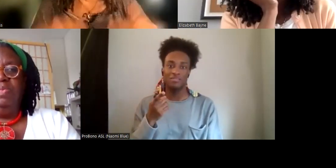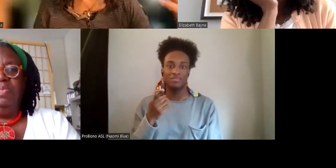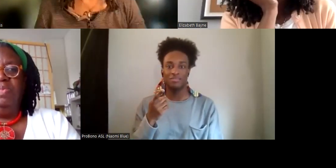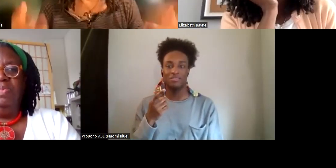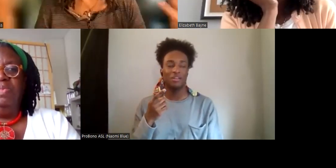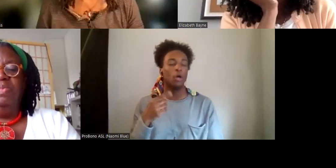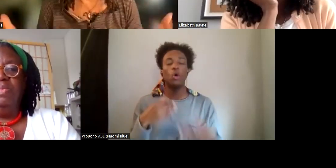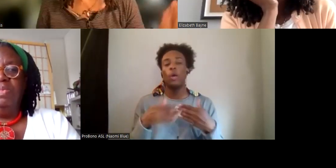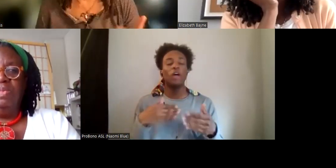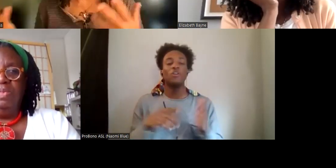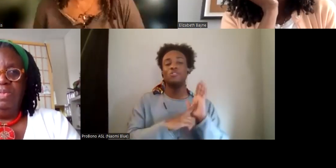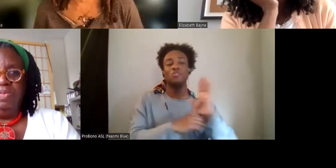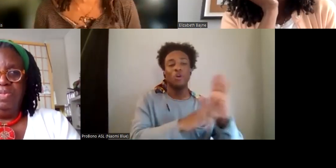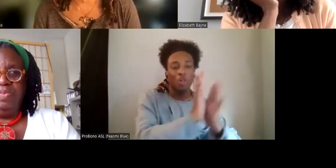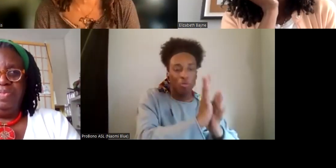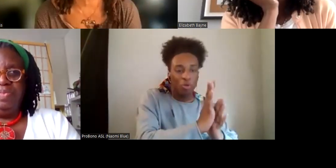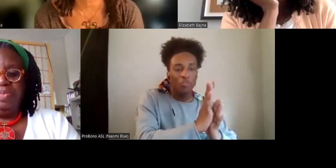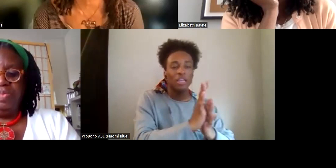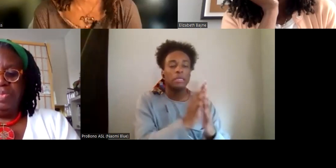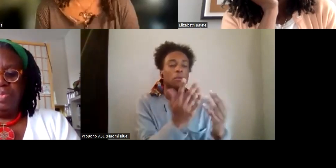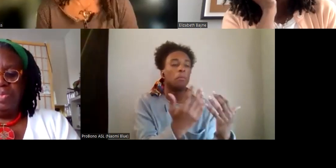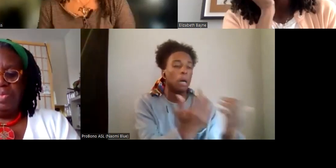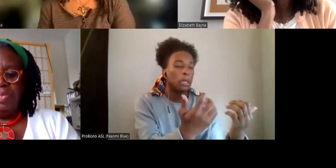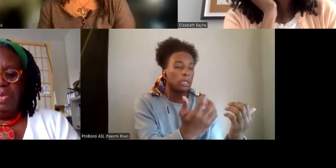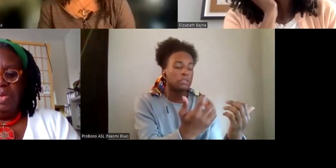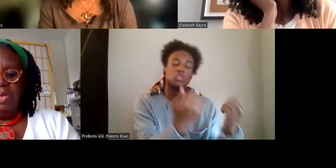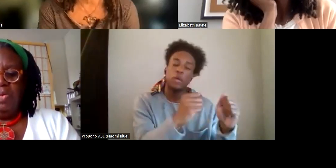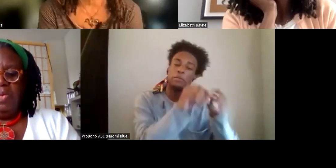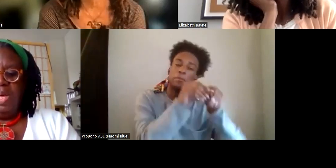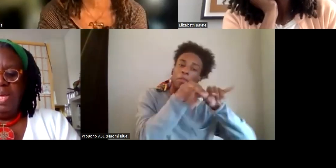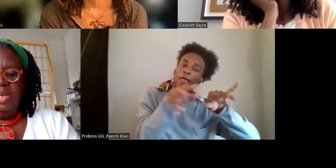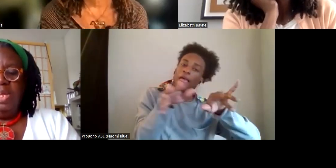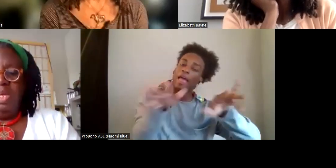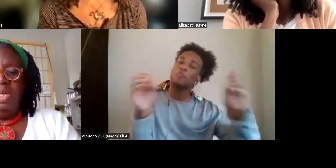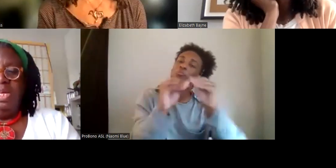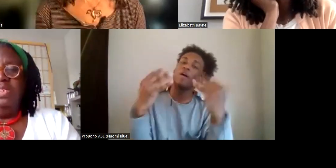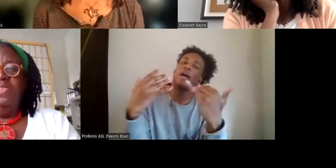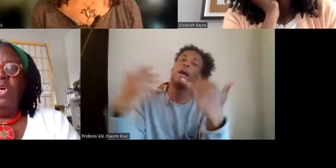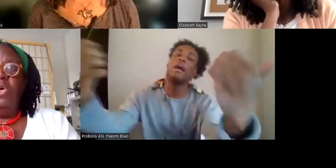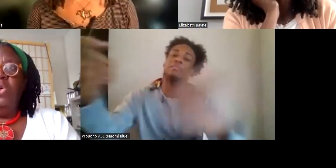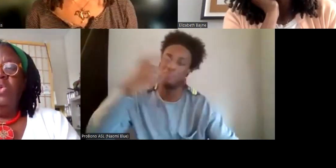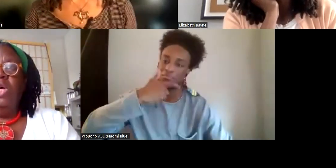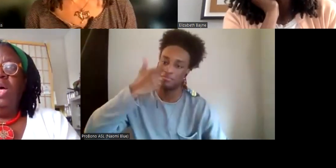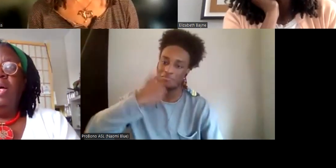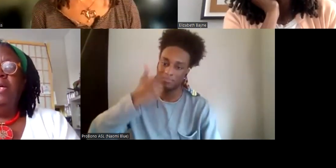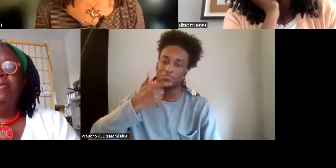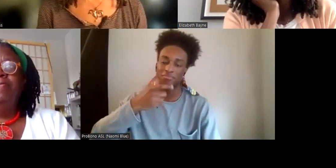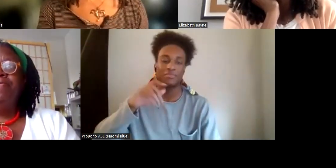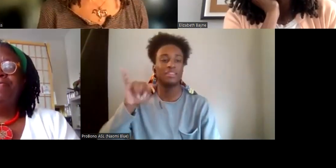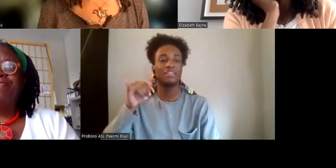wherever, and then we're trying to get other people to use it as well. But maybe you could address that. Right.